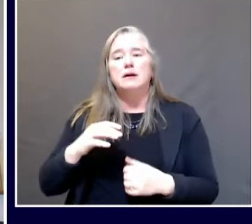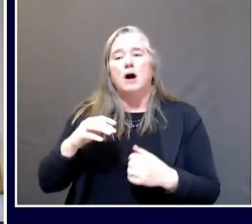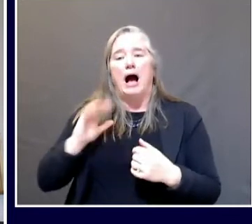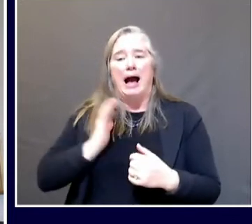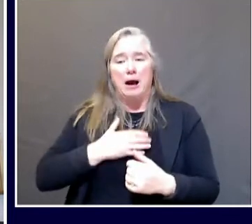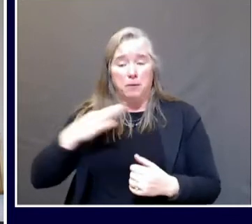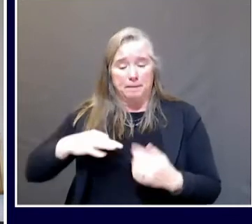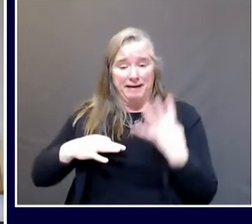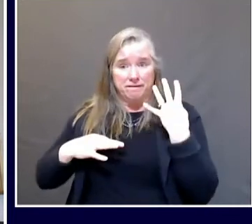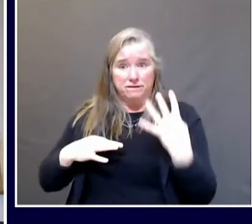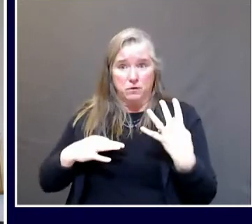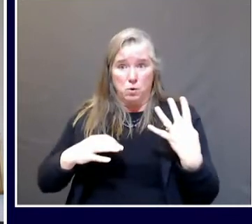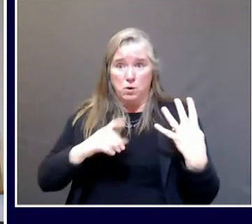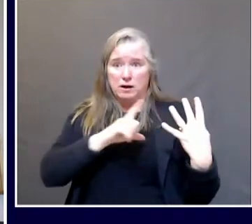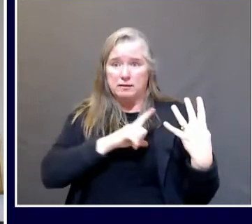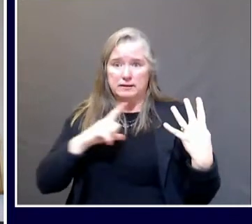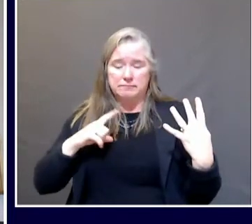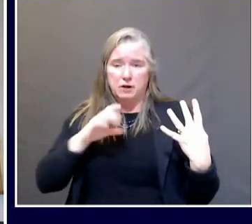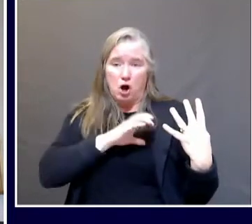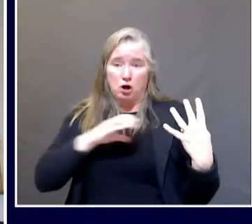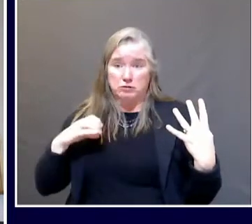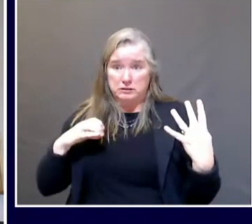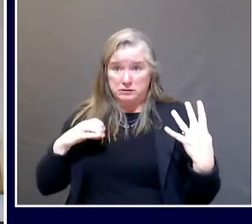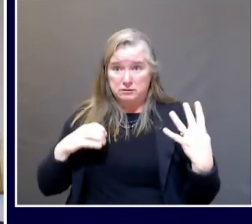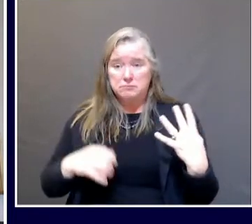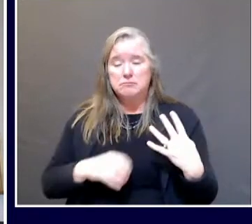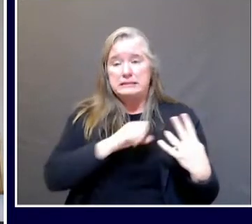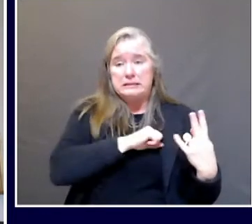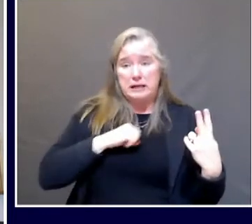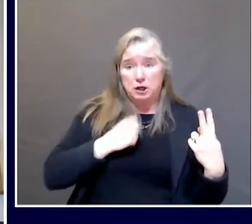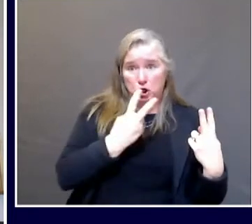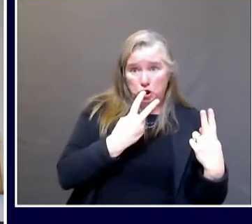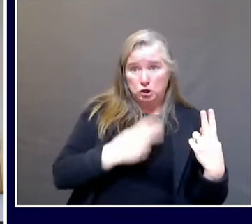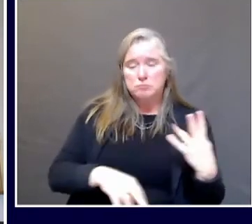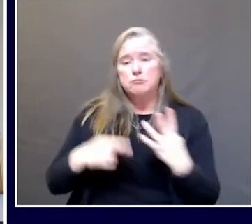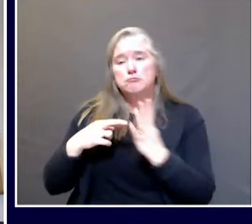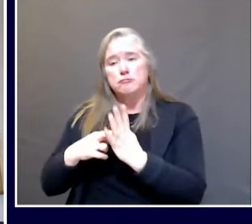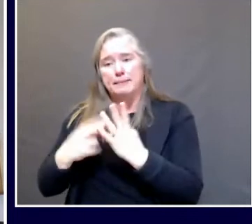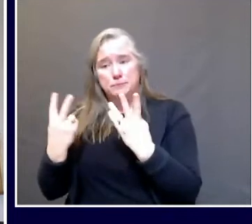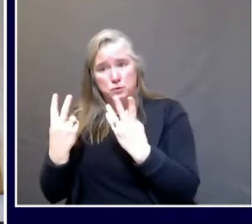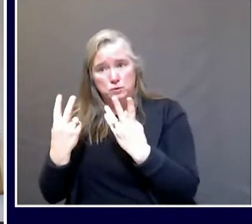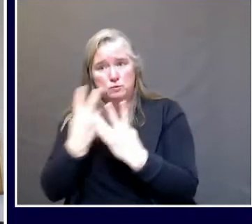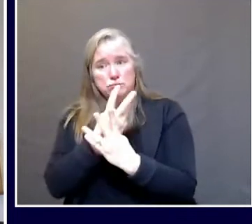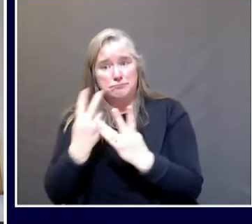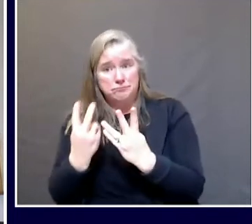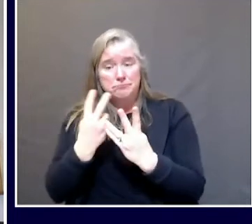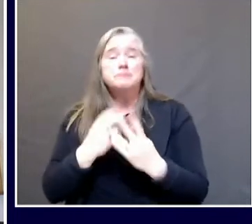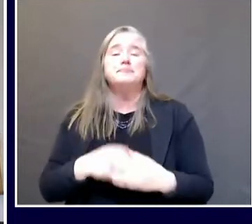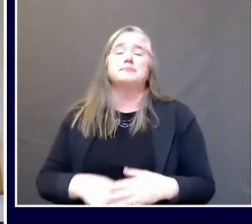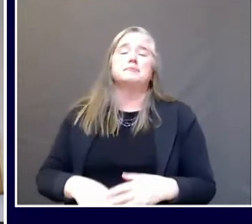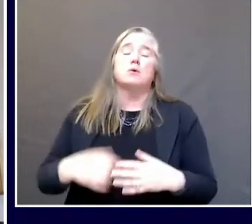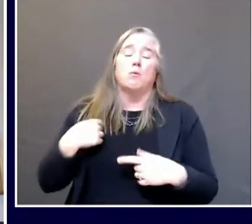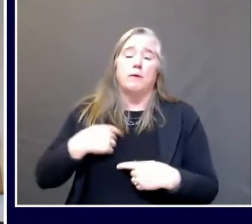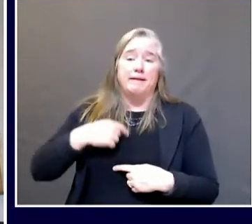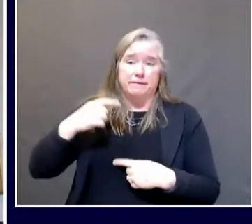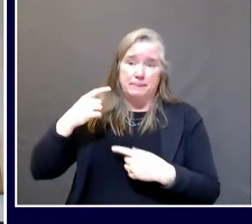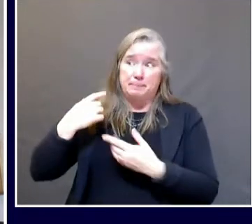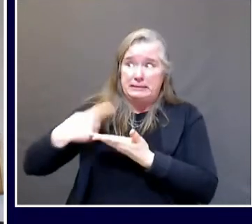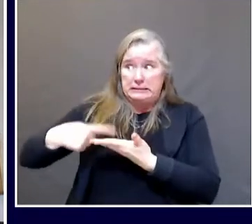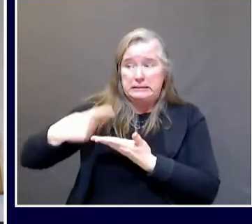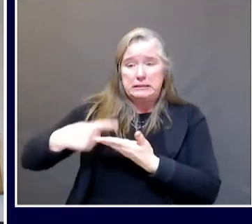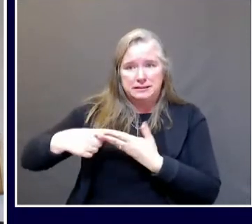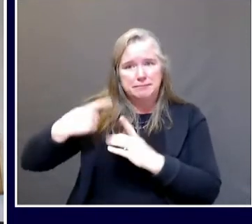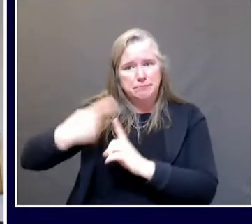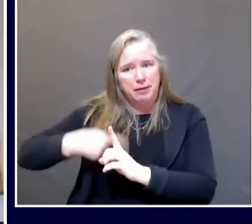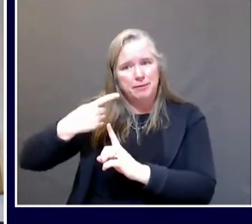for their efforts to help secure those funds. We've talked about for months how that the need is there